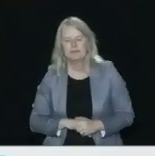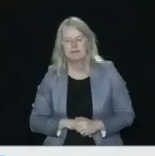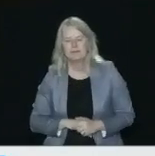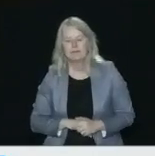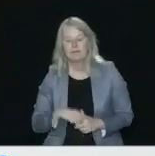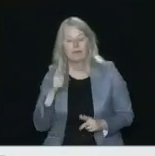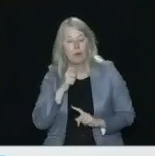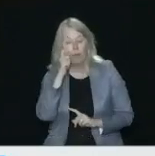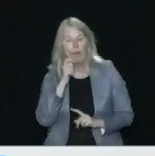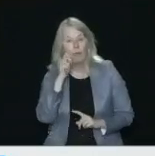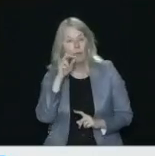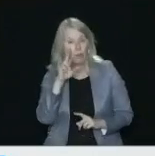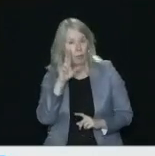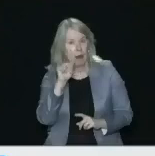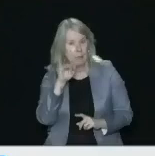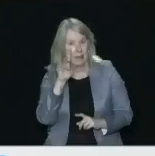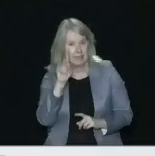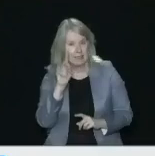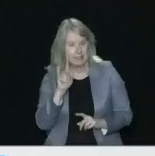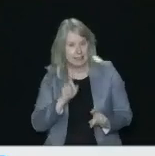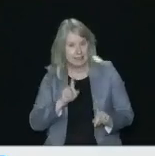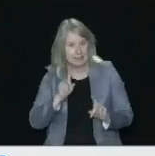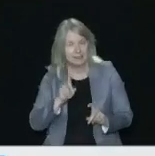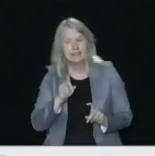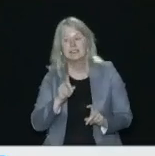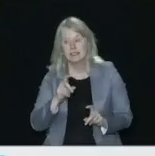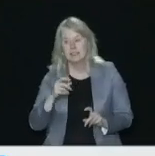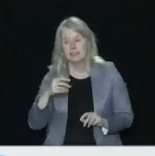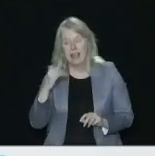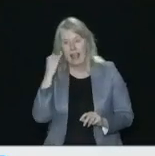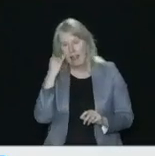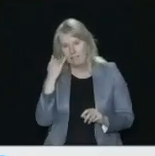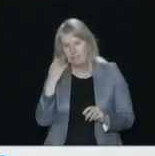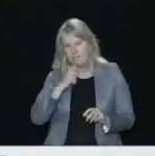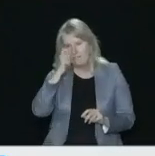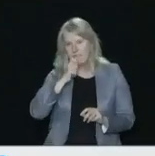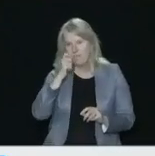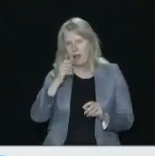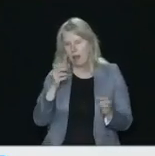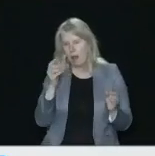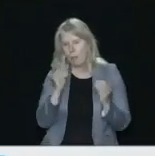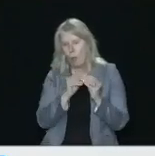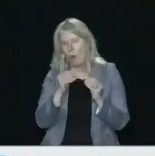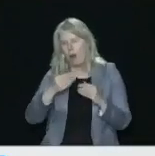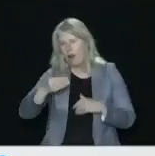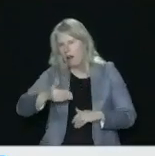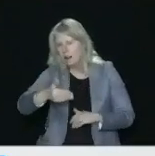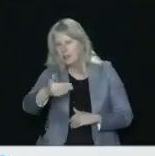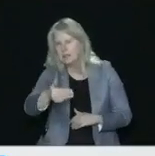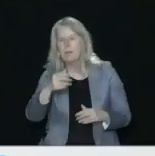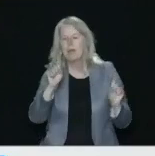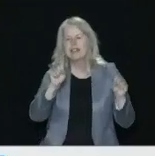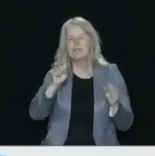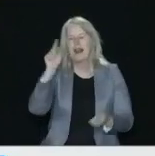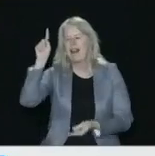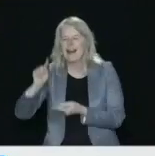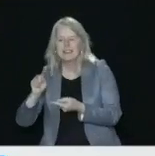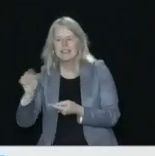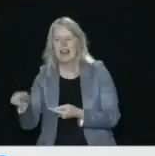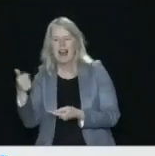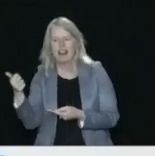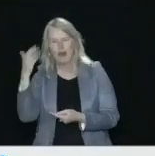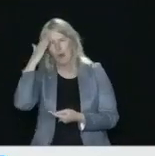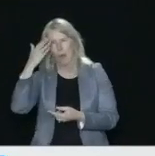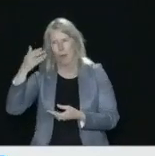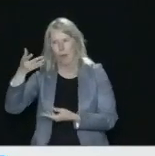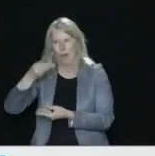you're having with the medical officers of health from the provinces in terms of what type of reporting you're expecting going